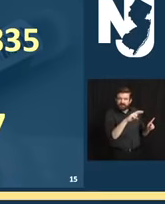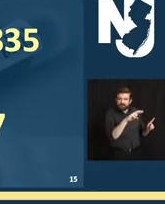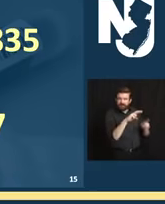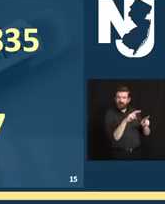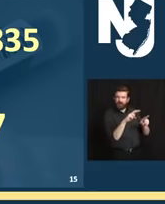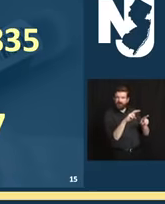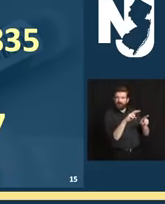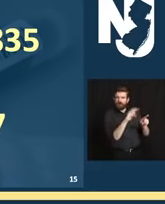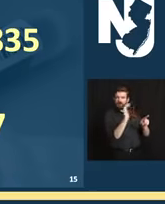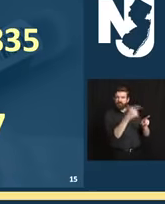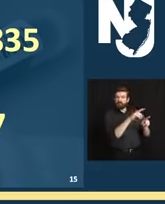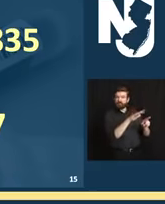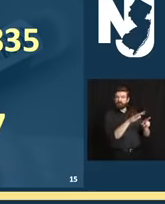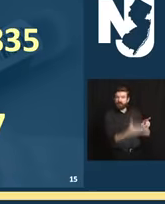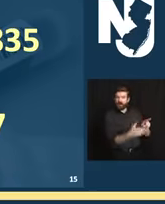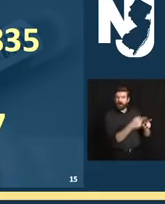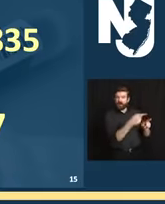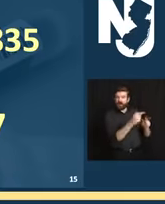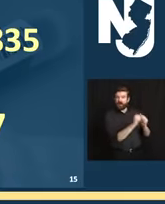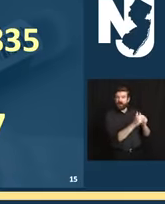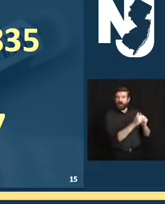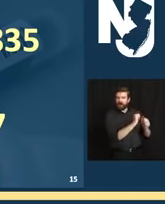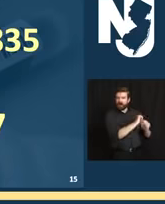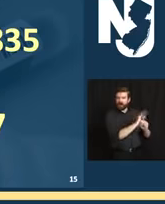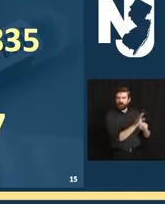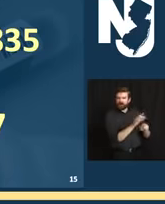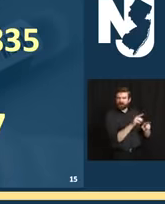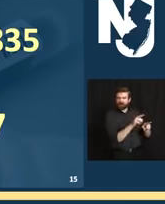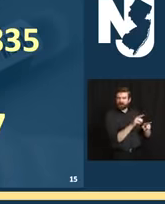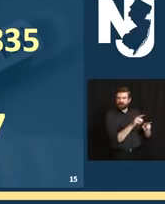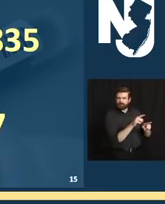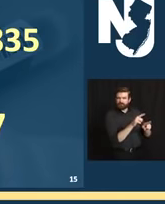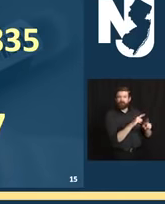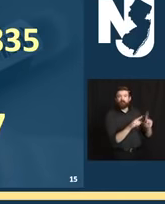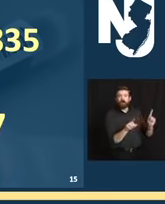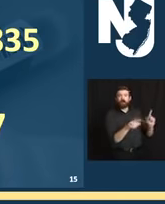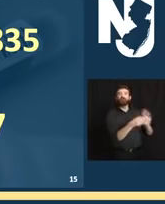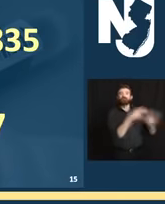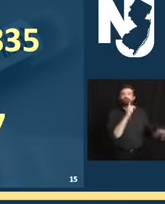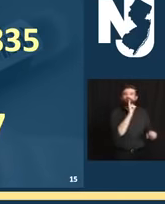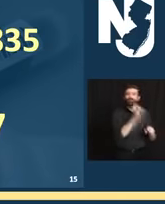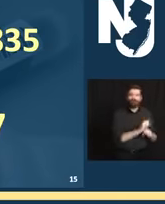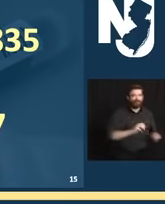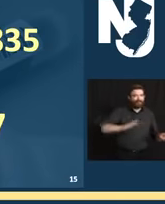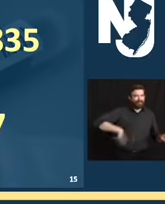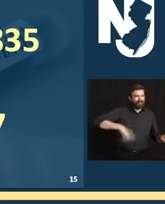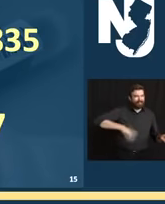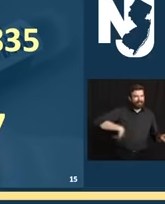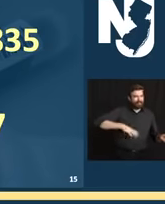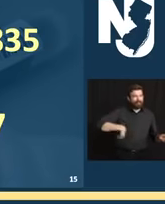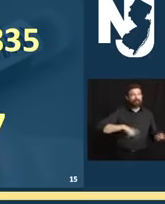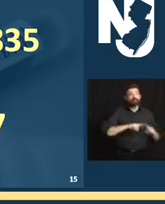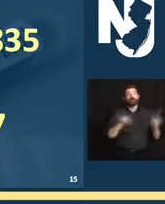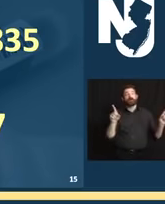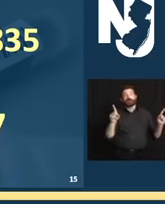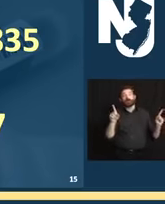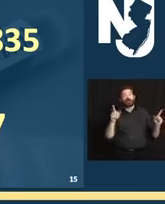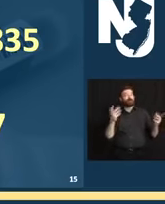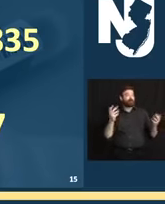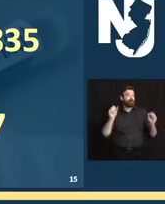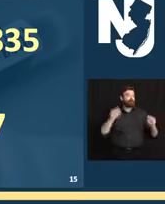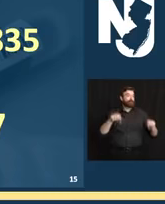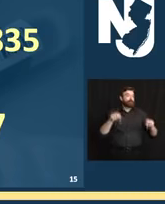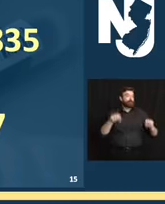from COVID-19. Next week, I think, Judy, these residents will be recognized alongside our confirmed